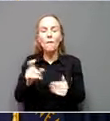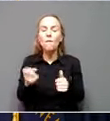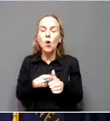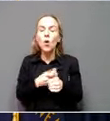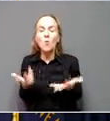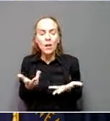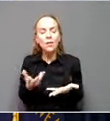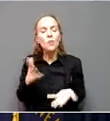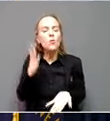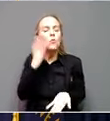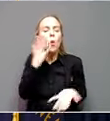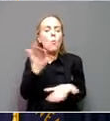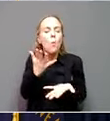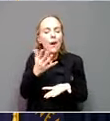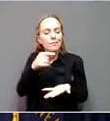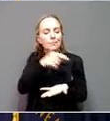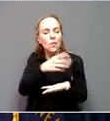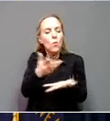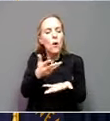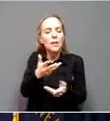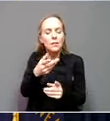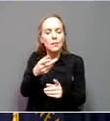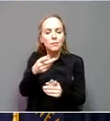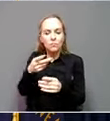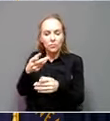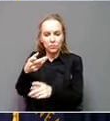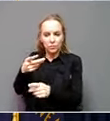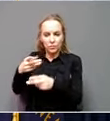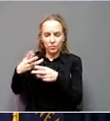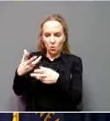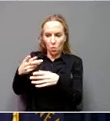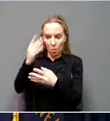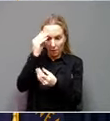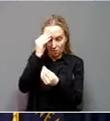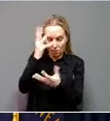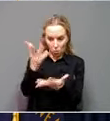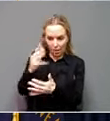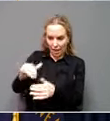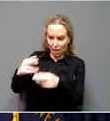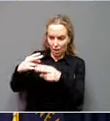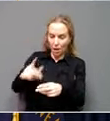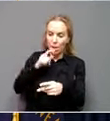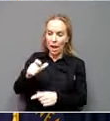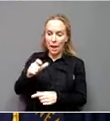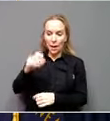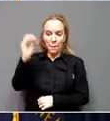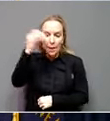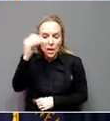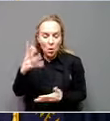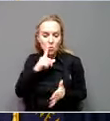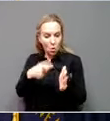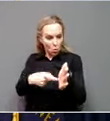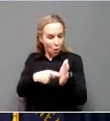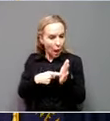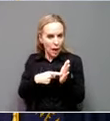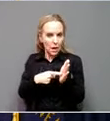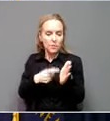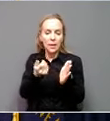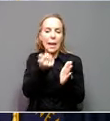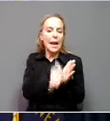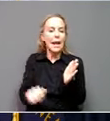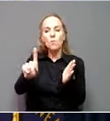what it is and what it's not in informing those opinions. It is not a requirement that anyone get